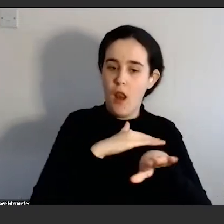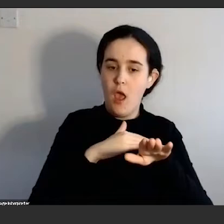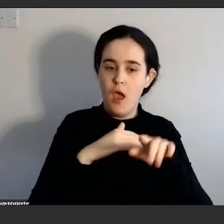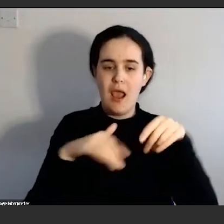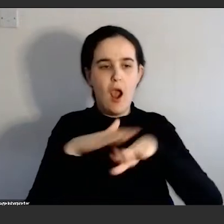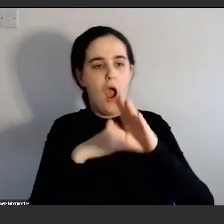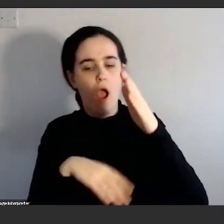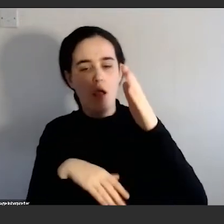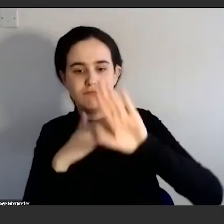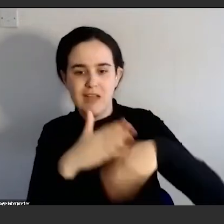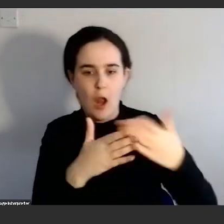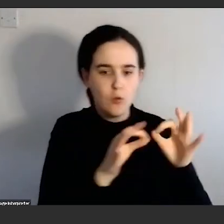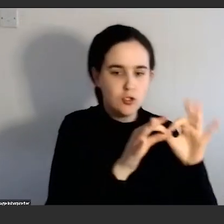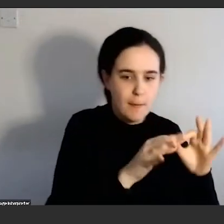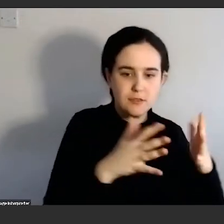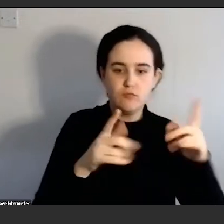they can